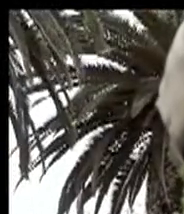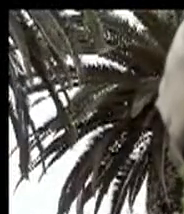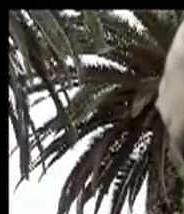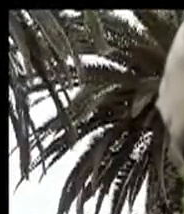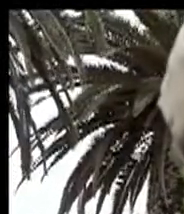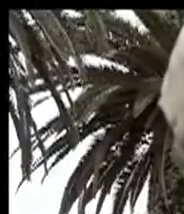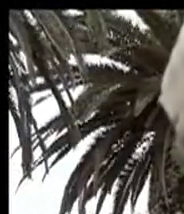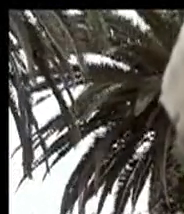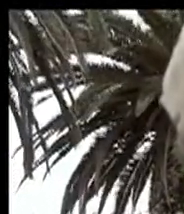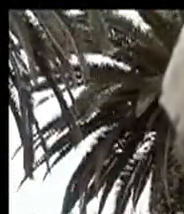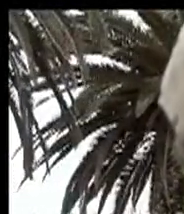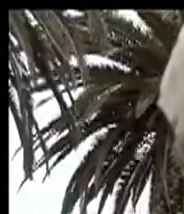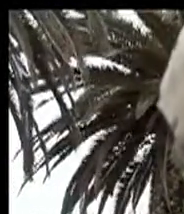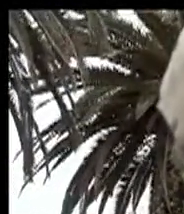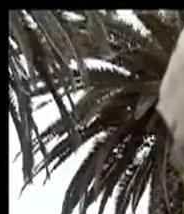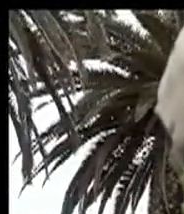place.